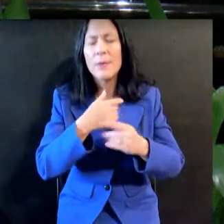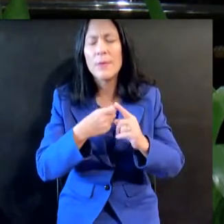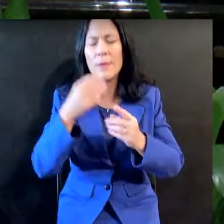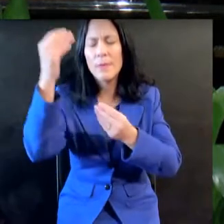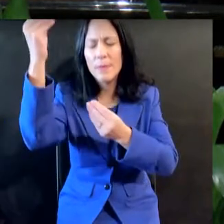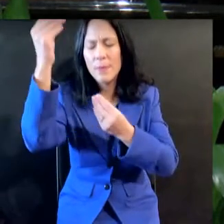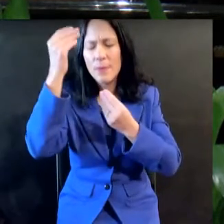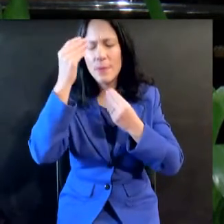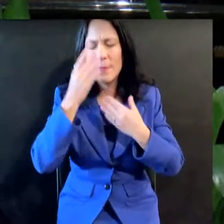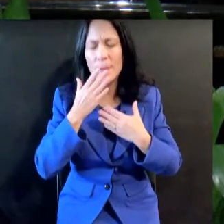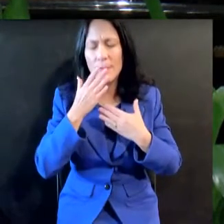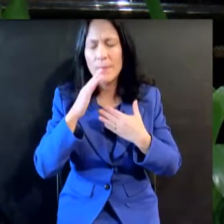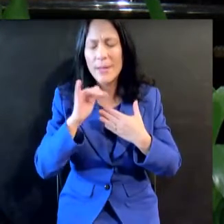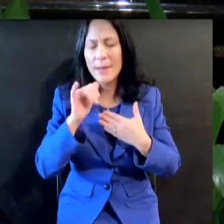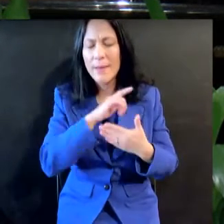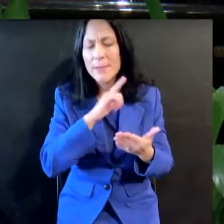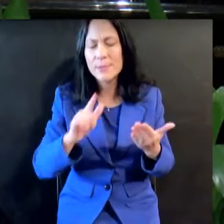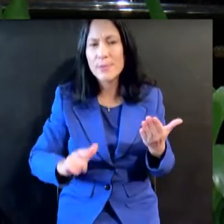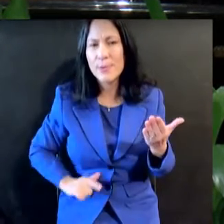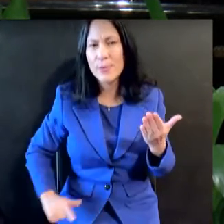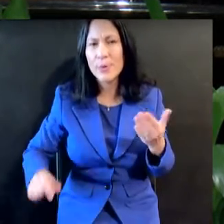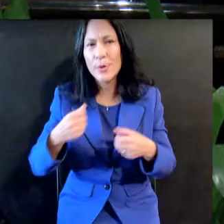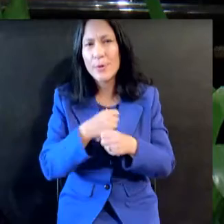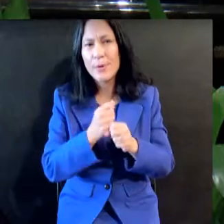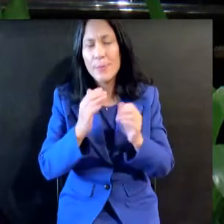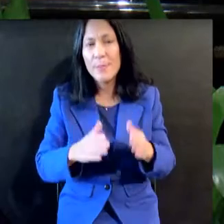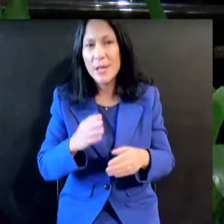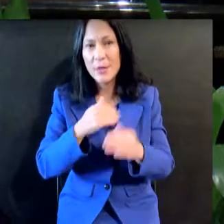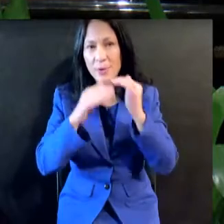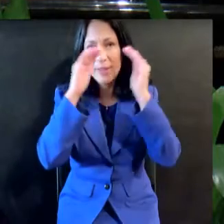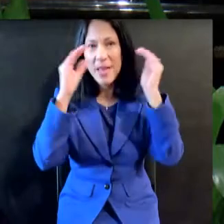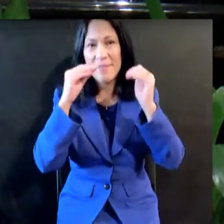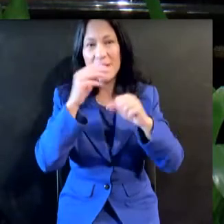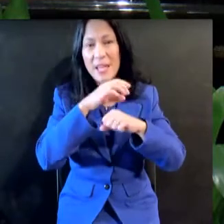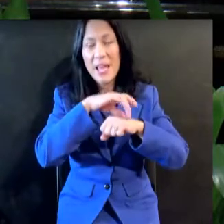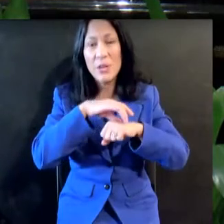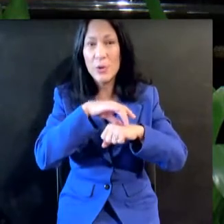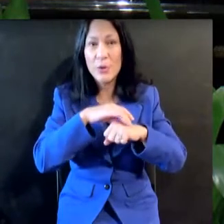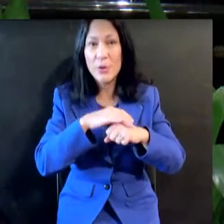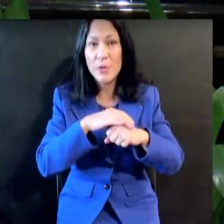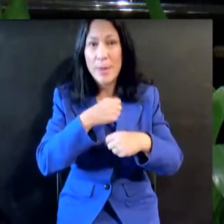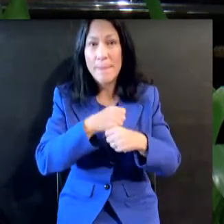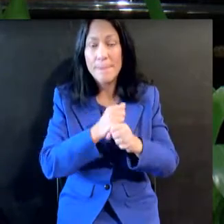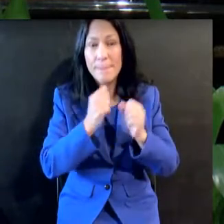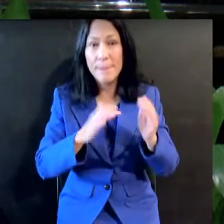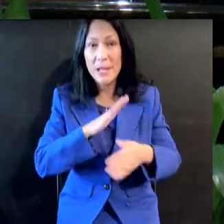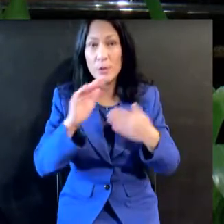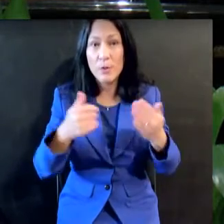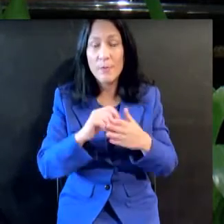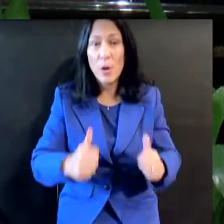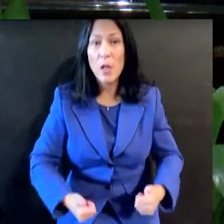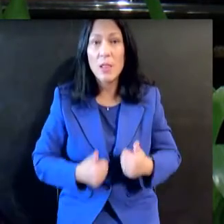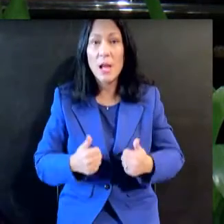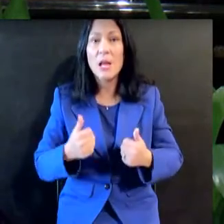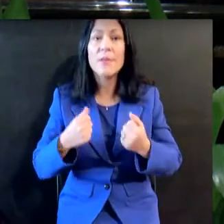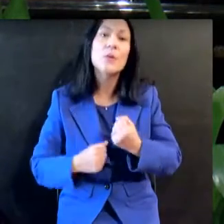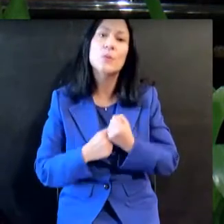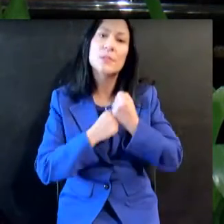the Lord, maker of heaven and earth, creator of all life, the one who sustains us, the one